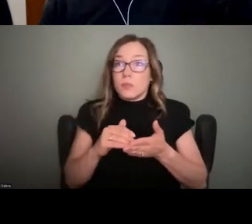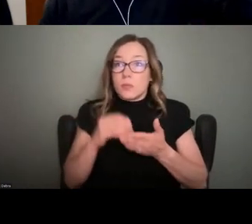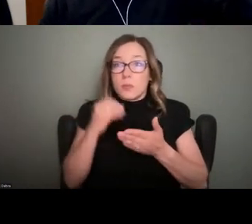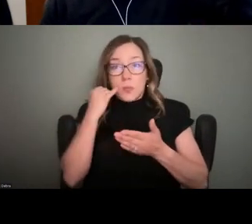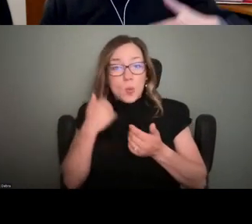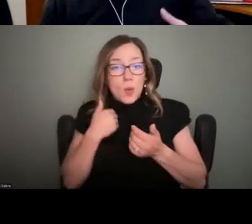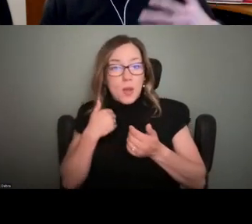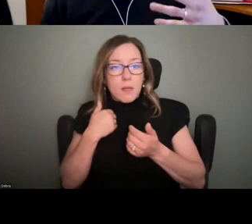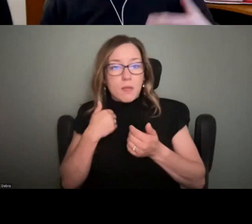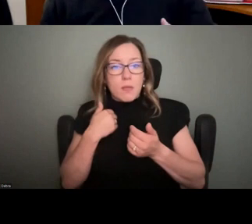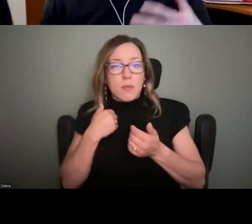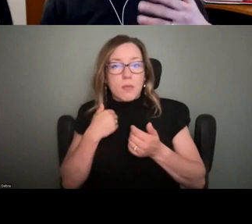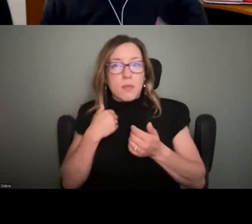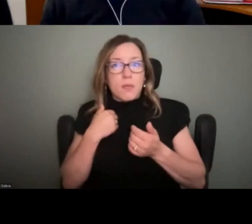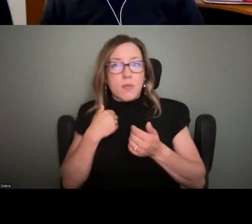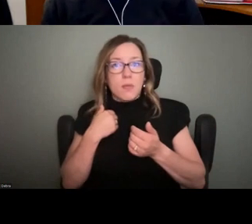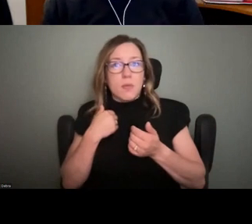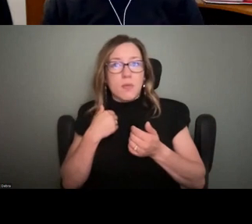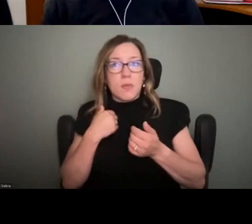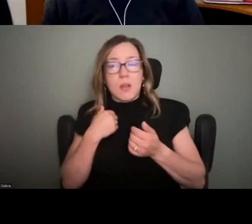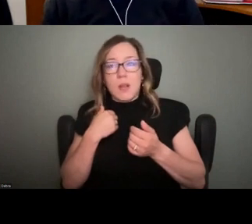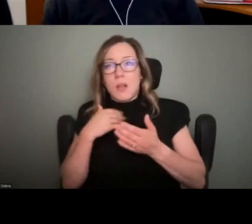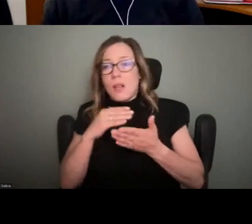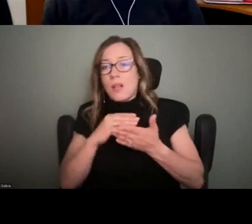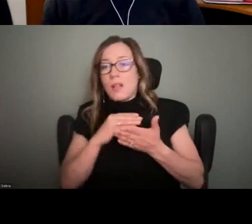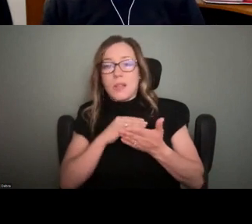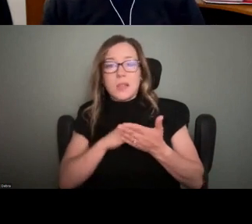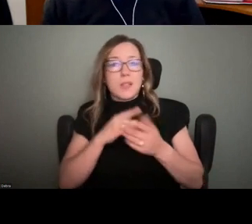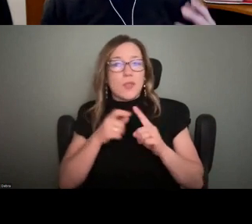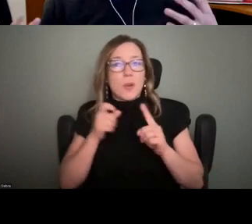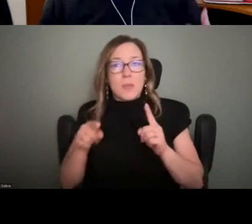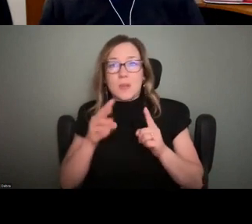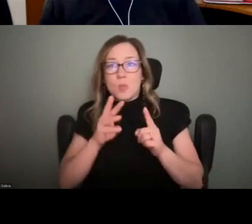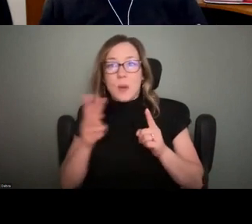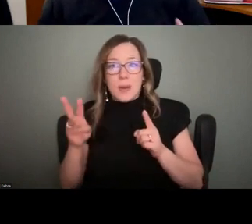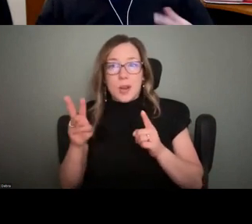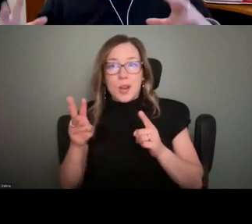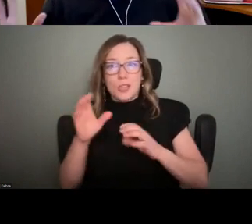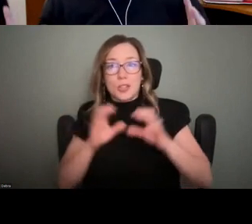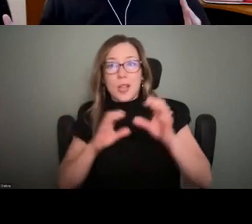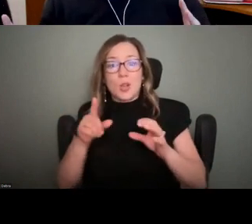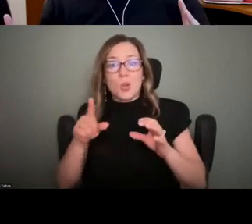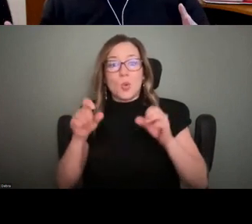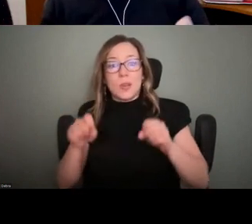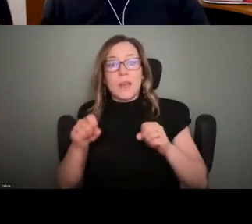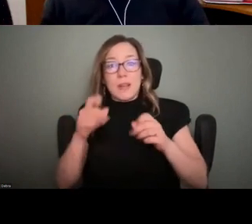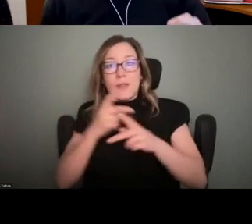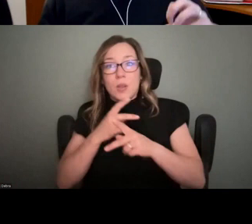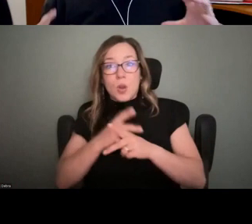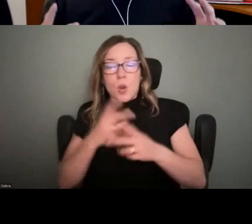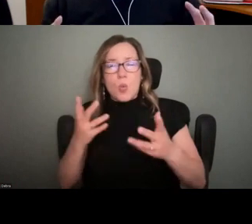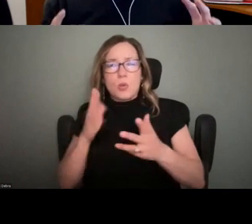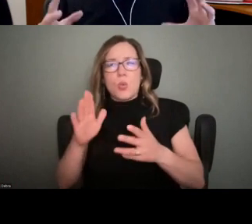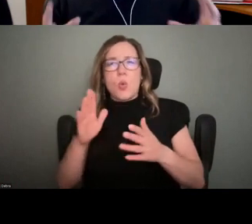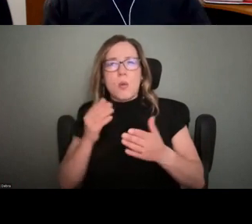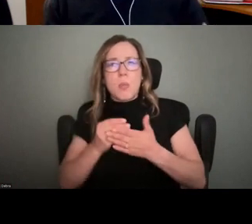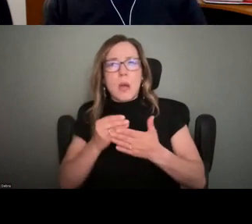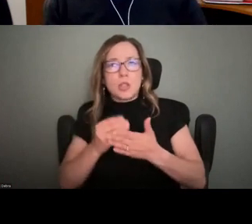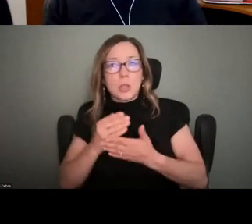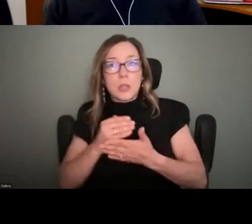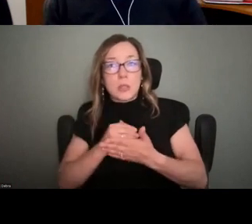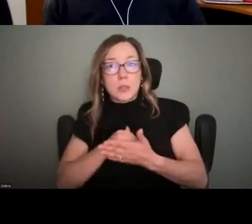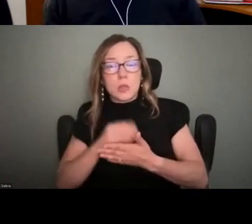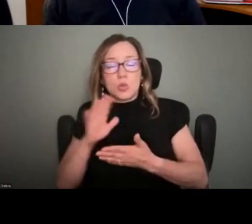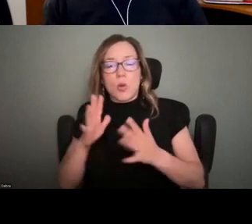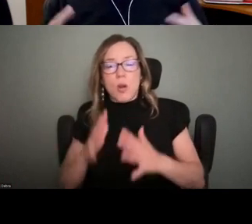long and maybe the list that just comes from this webinar chat, you can then figure out what your budget looks like, figure out what your